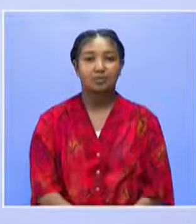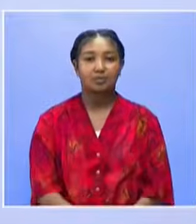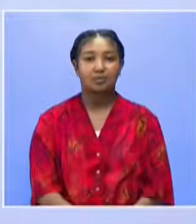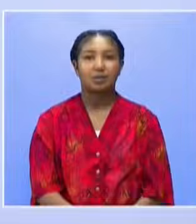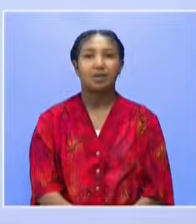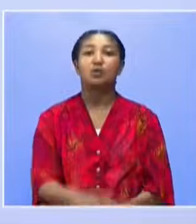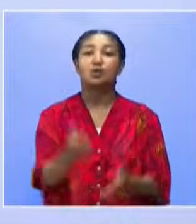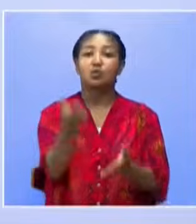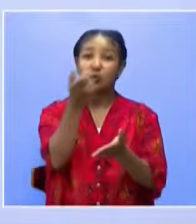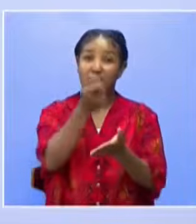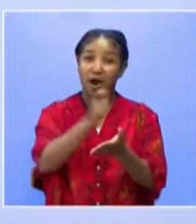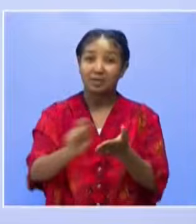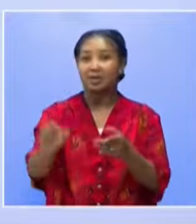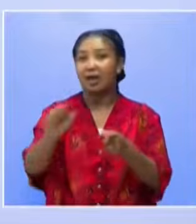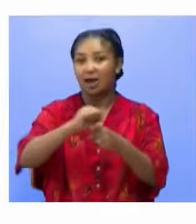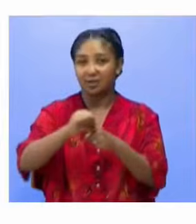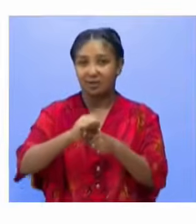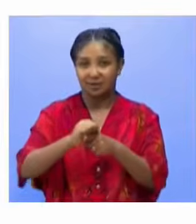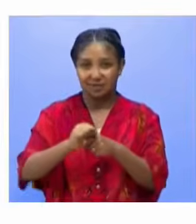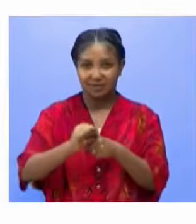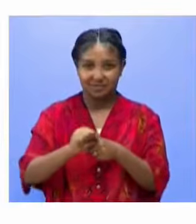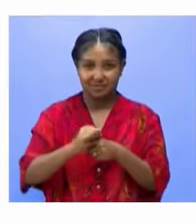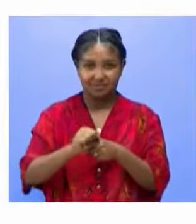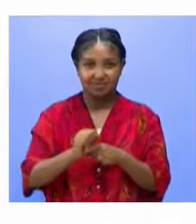to write this activity.